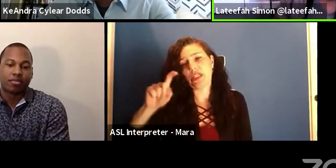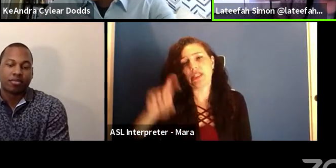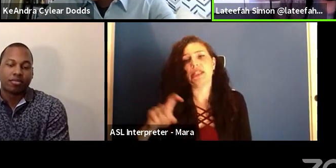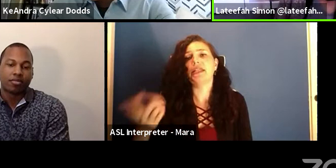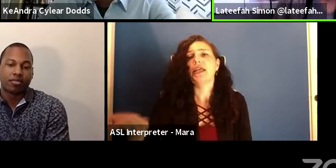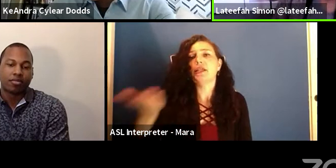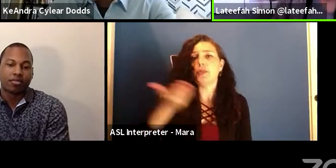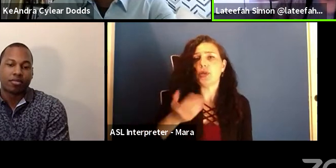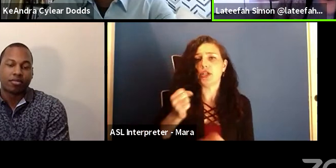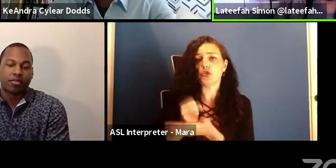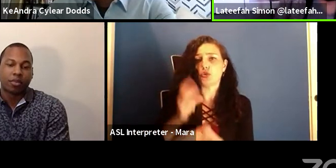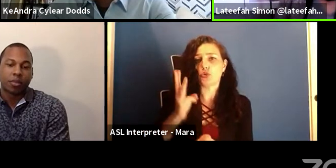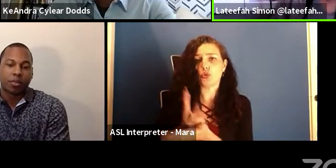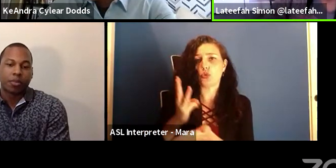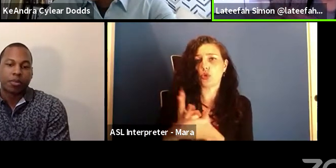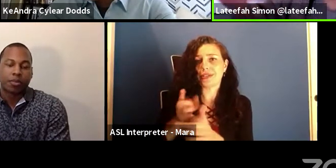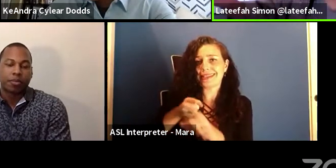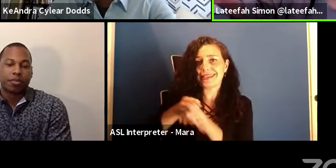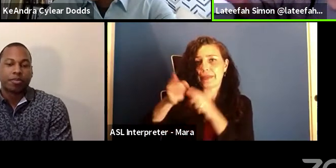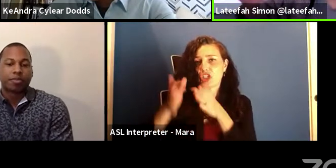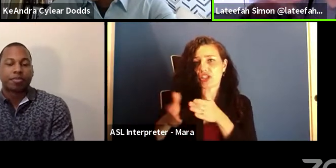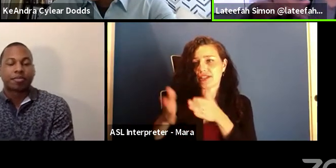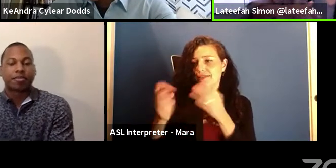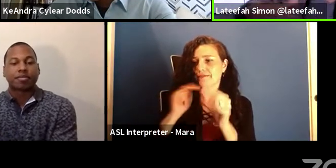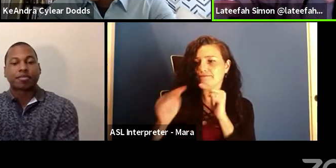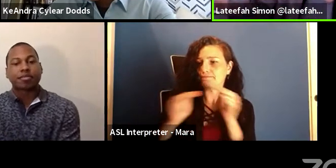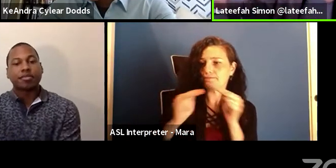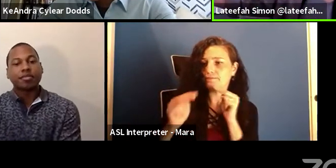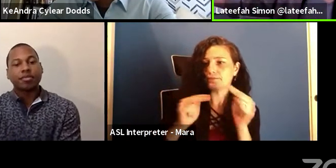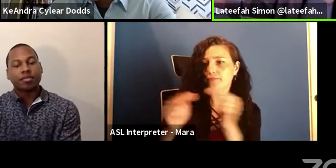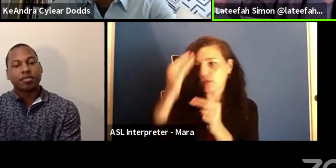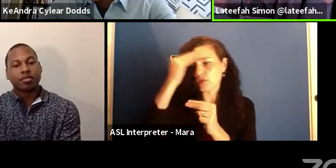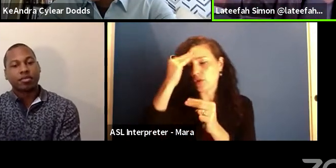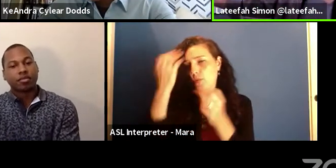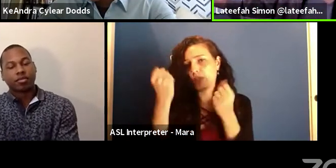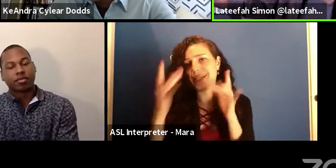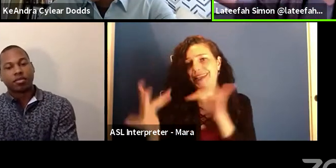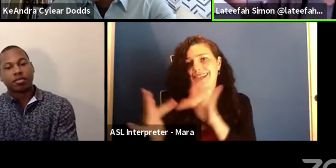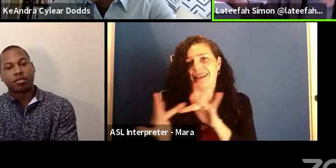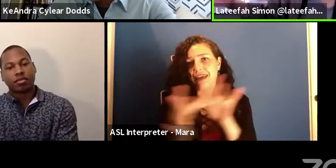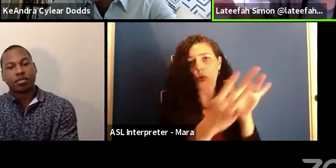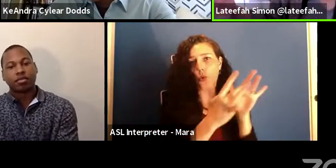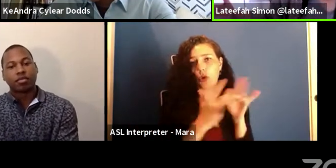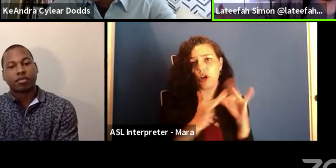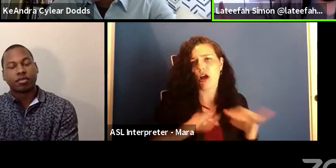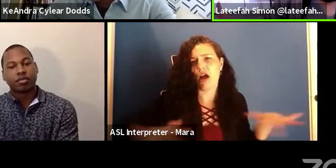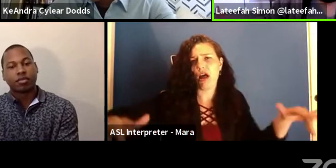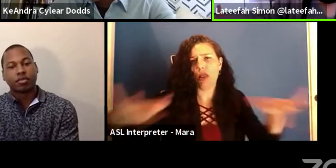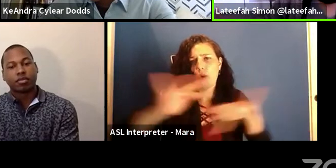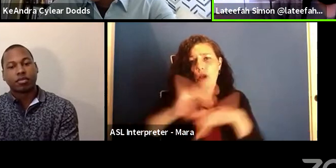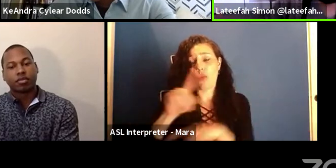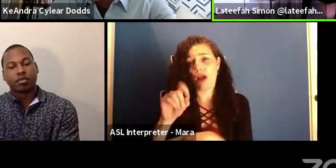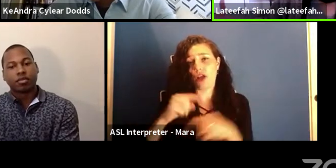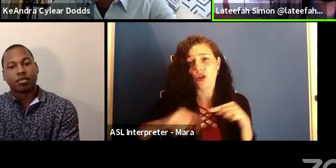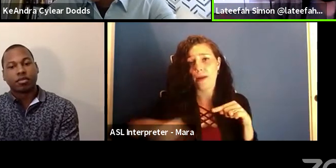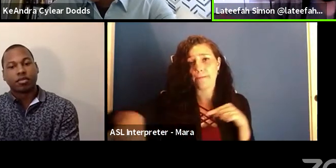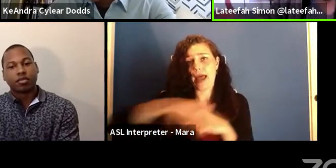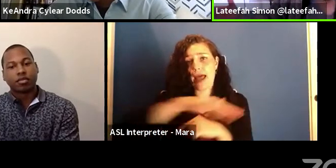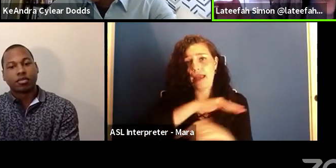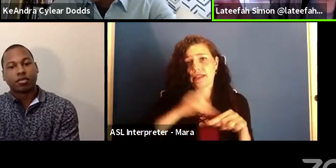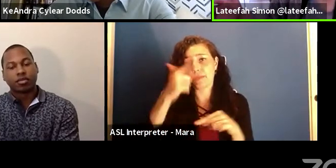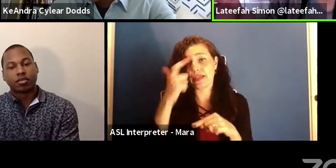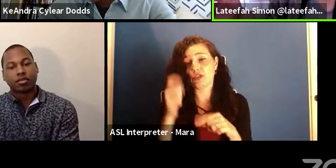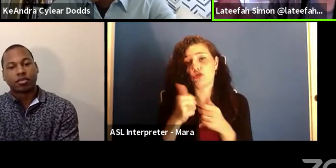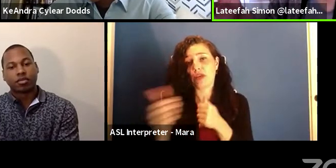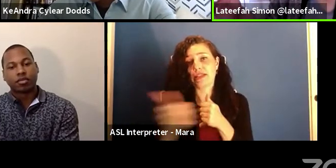social work specialists, because again, we need network weavers throughout our 100 miles of folks. Transportation institutions are supposed